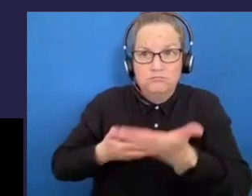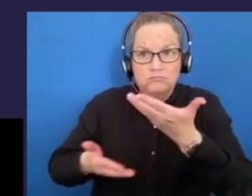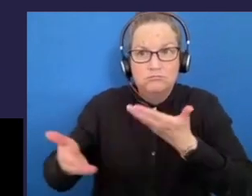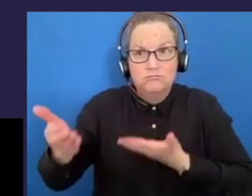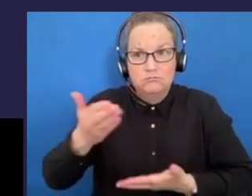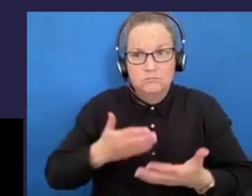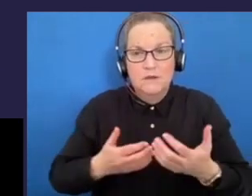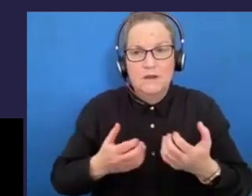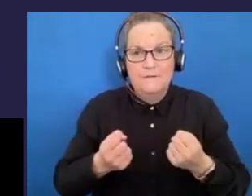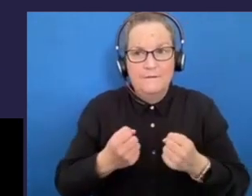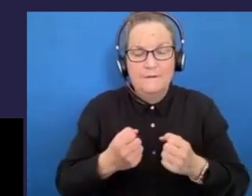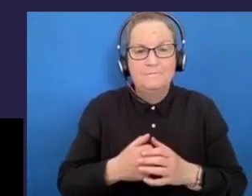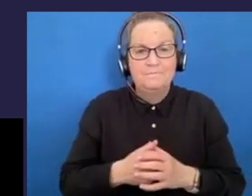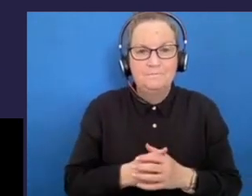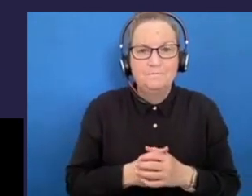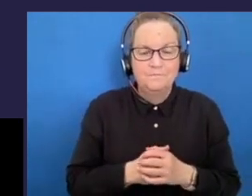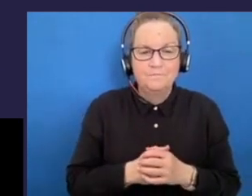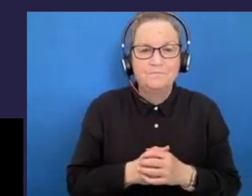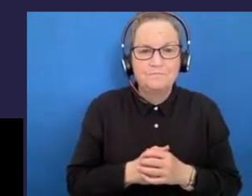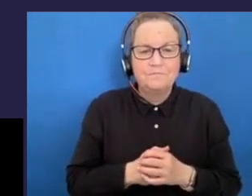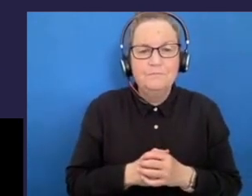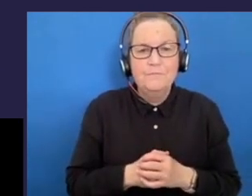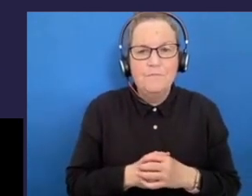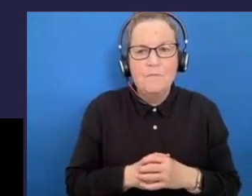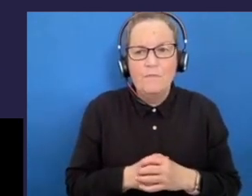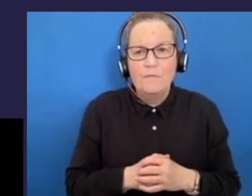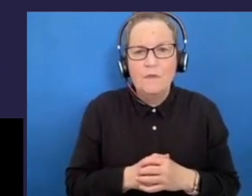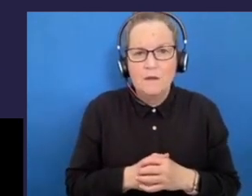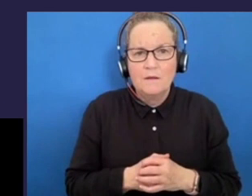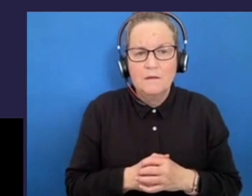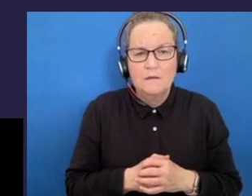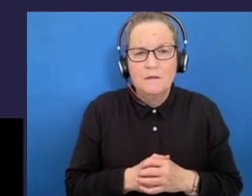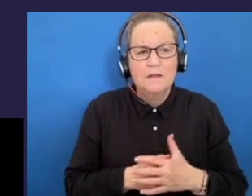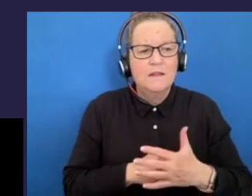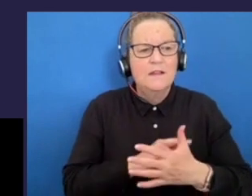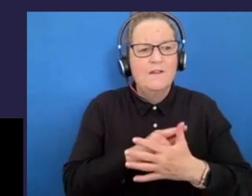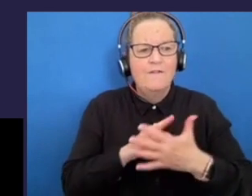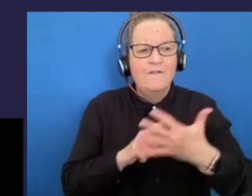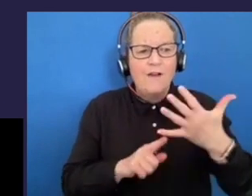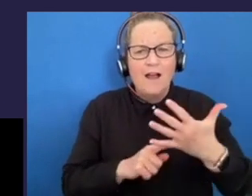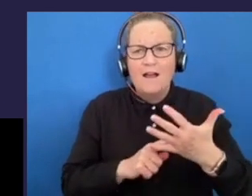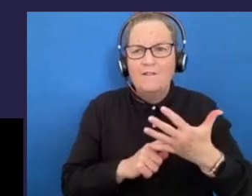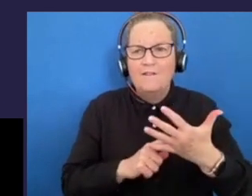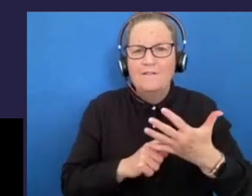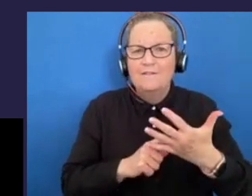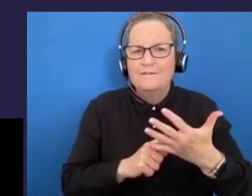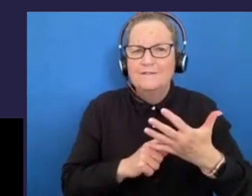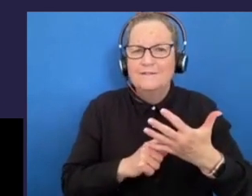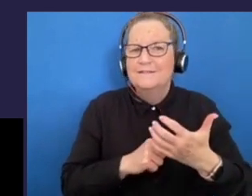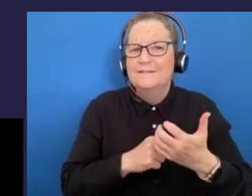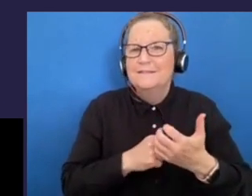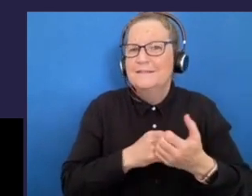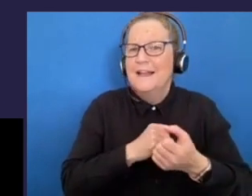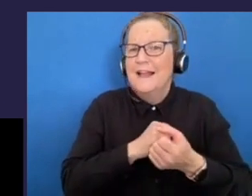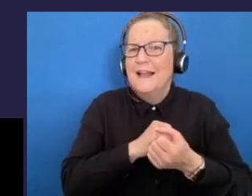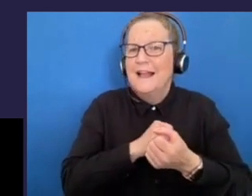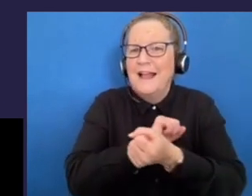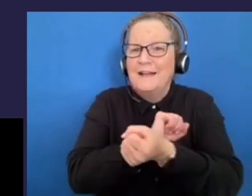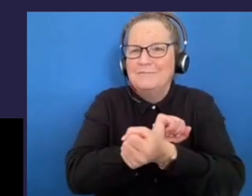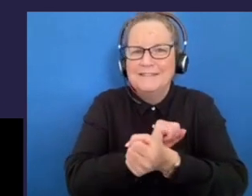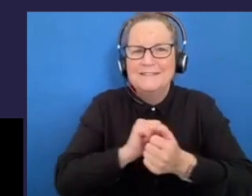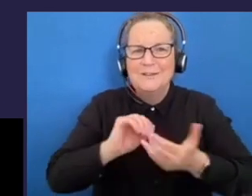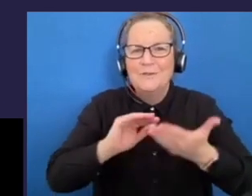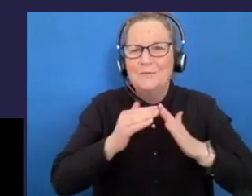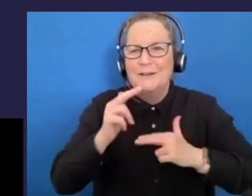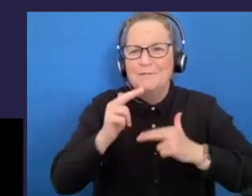Got it. The 5 habits of community building that just over the years have, for